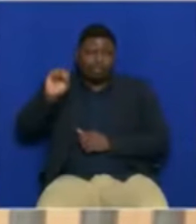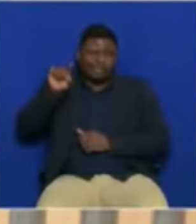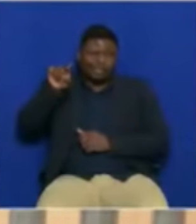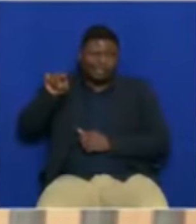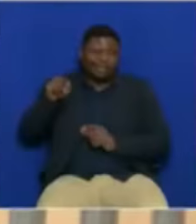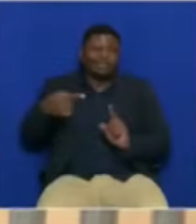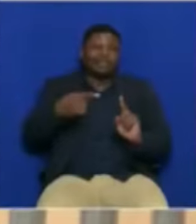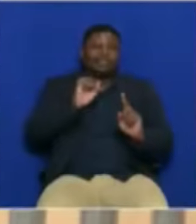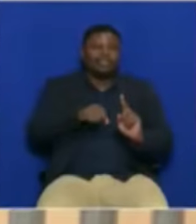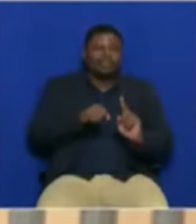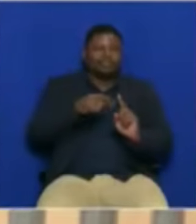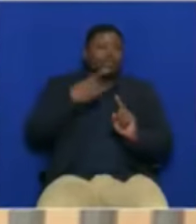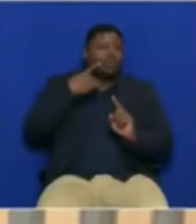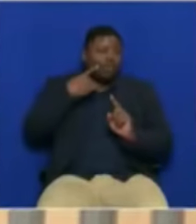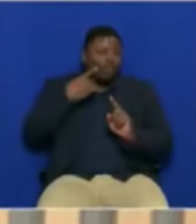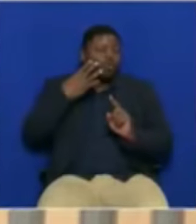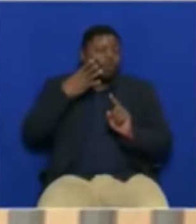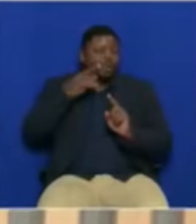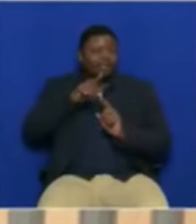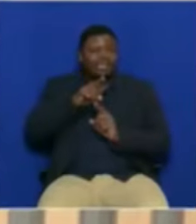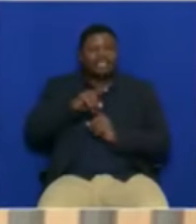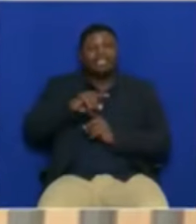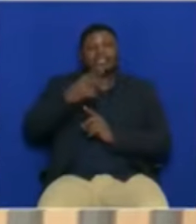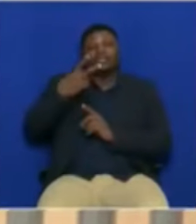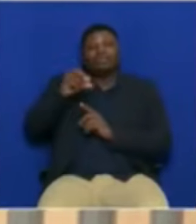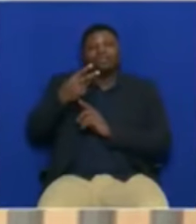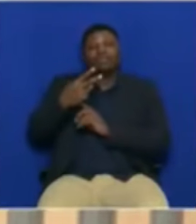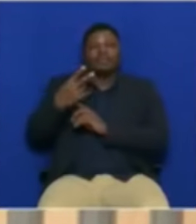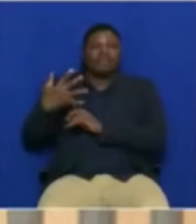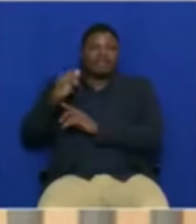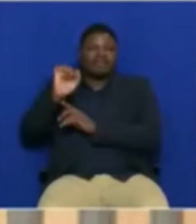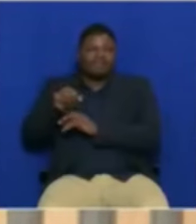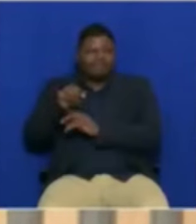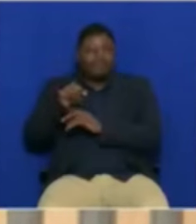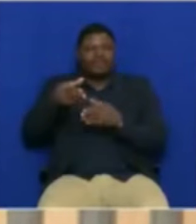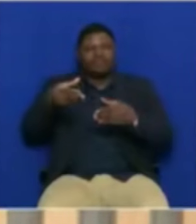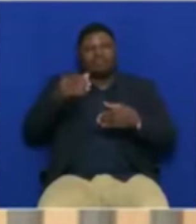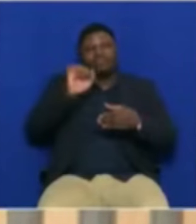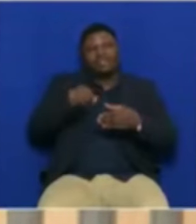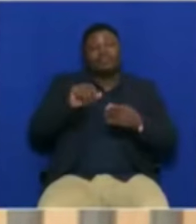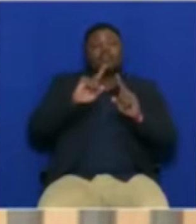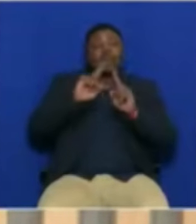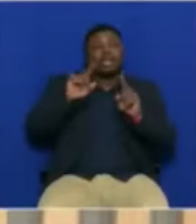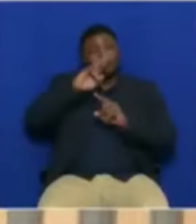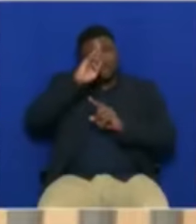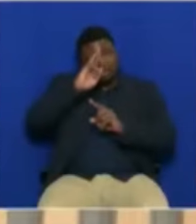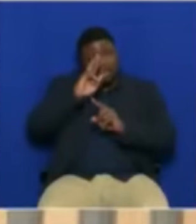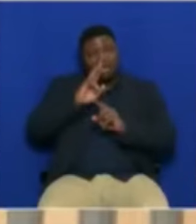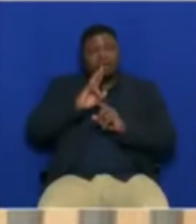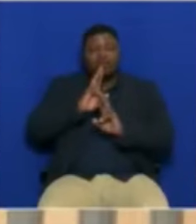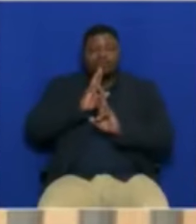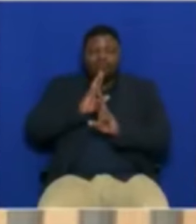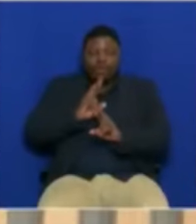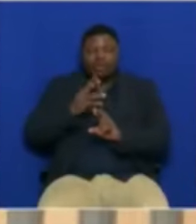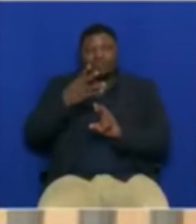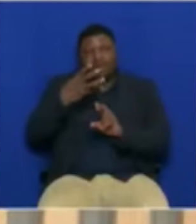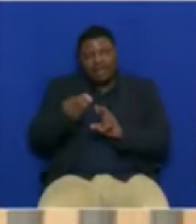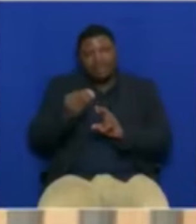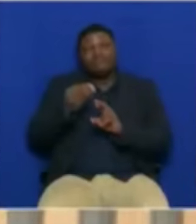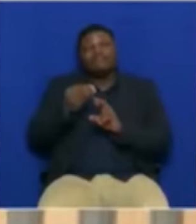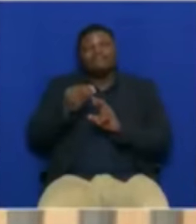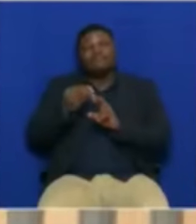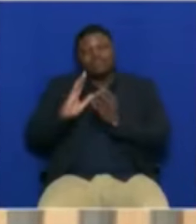that report are a series of annexures that he references in his report.